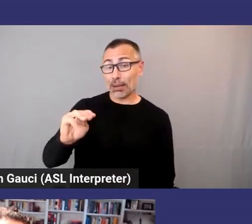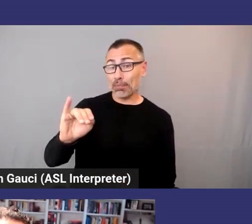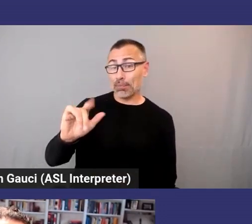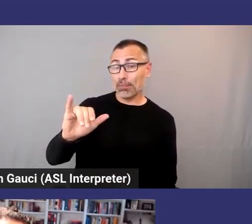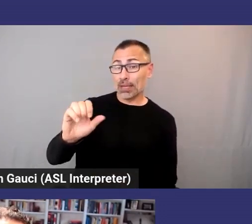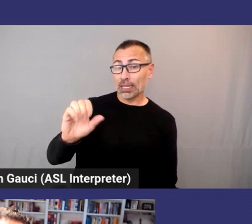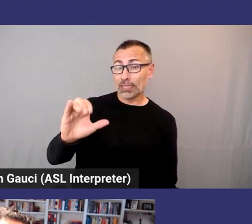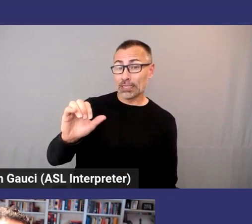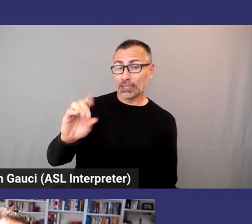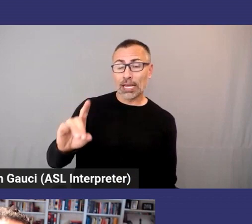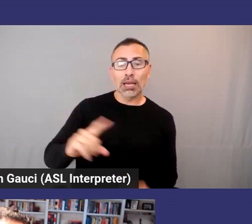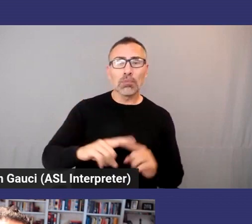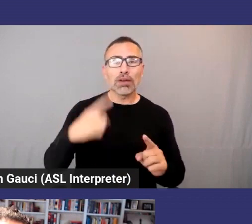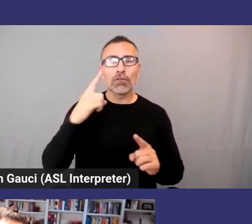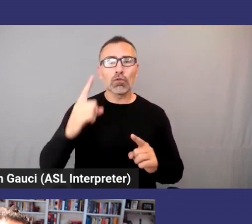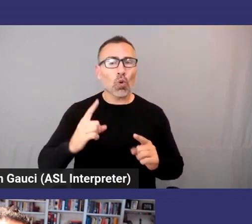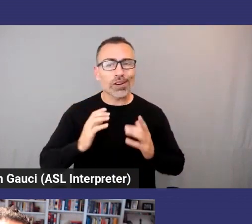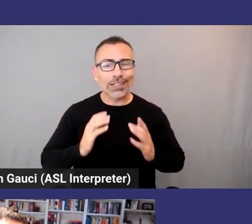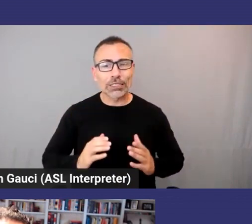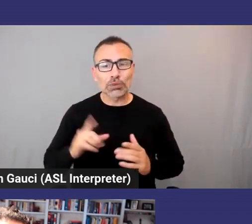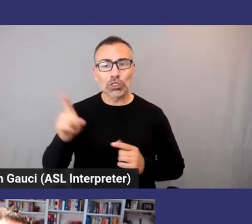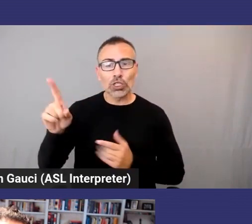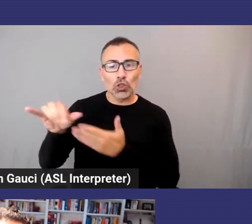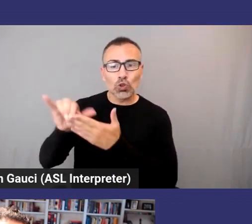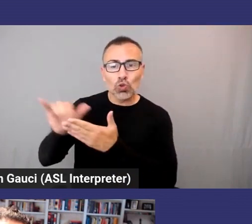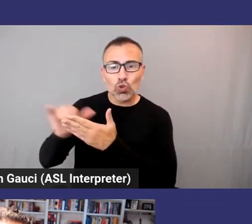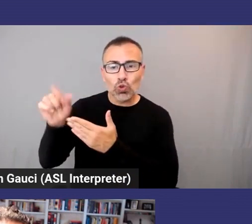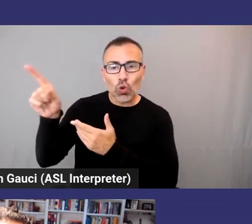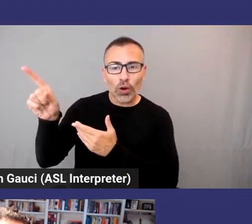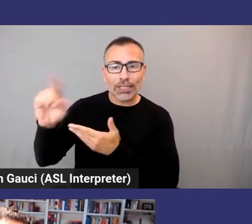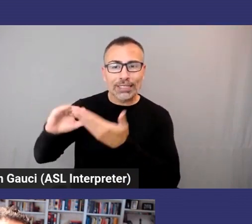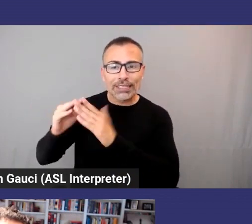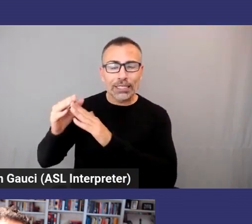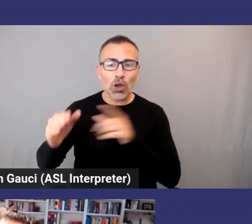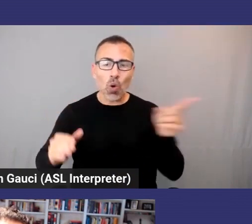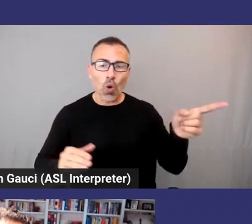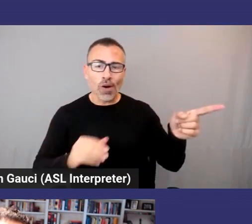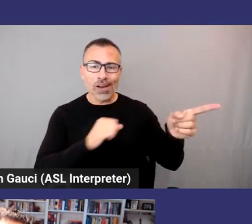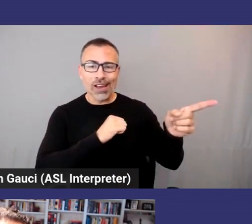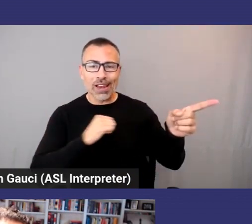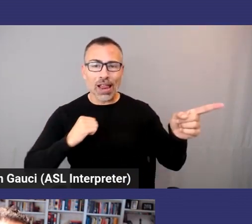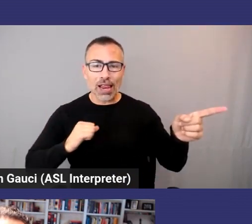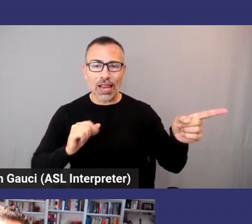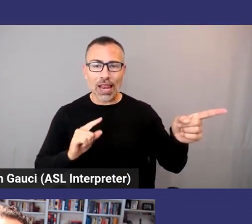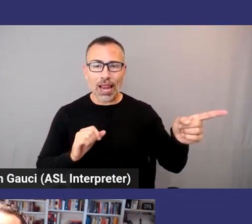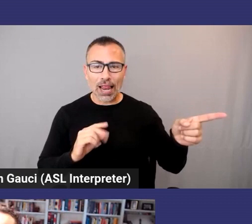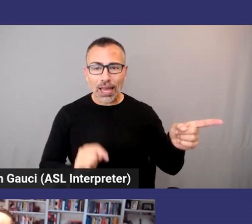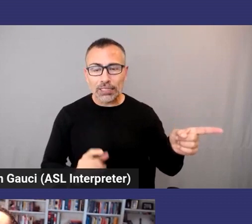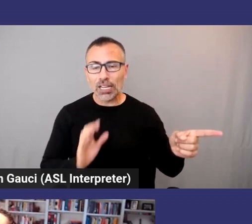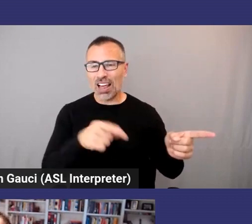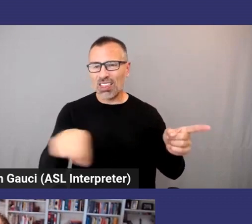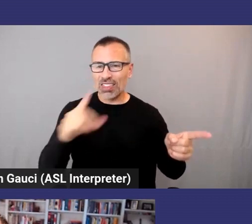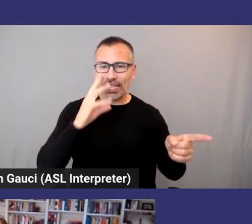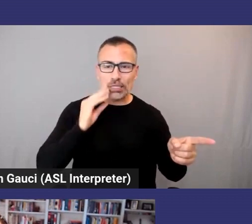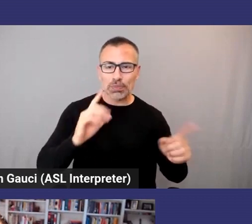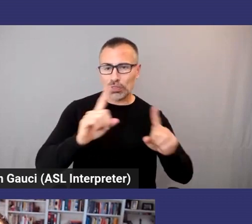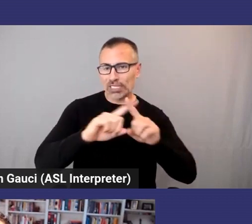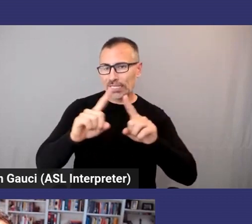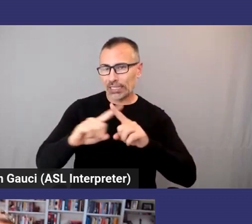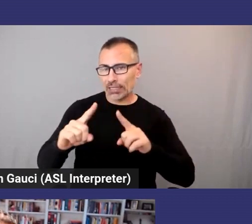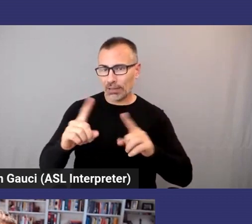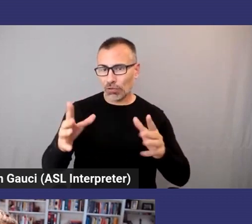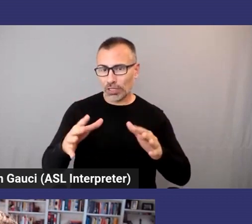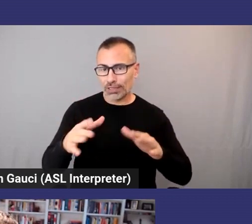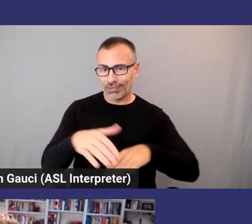or customers in Atlanta, are they having different latencies? Is this is what the Internet Monitor is going to show us? You've got it exactly right.